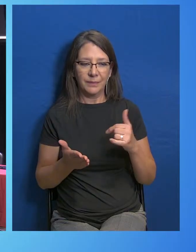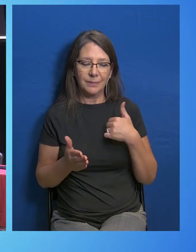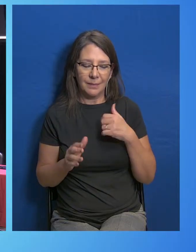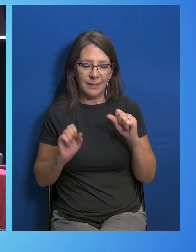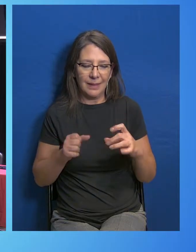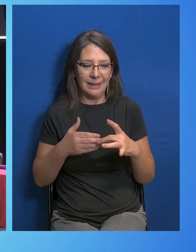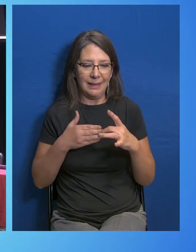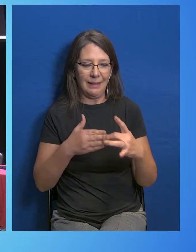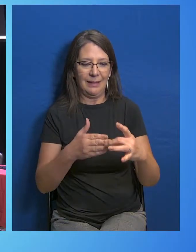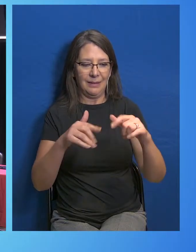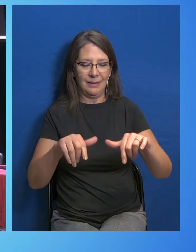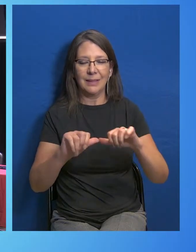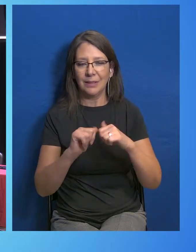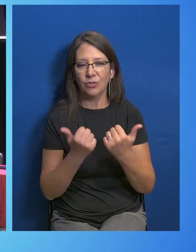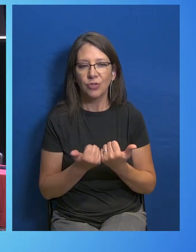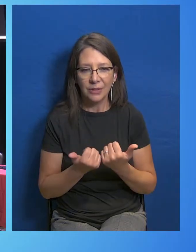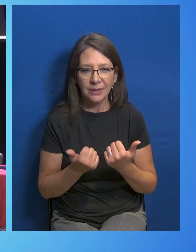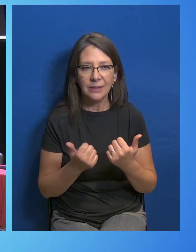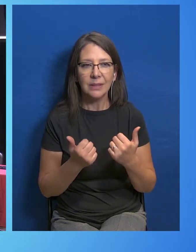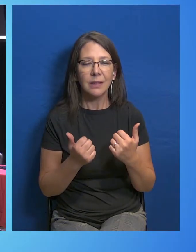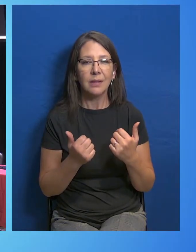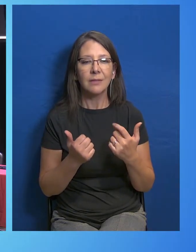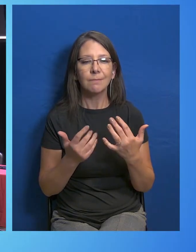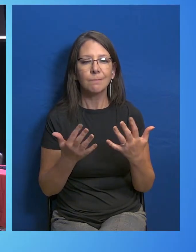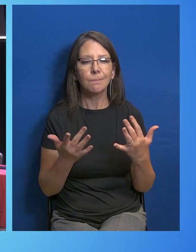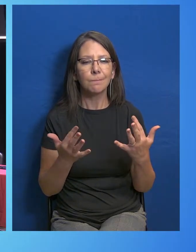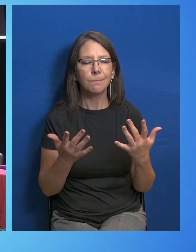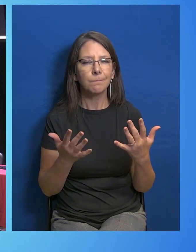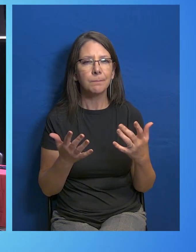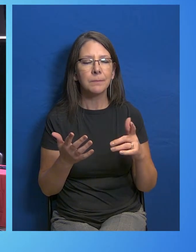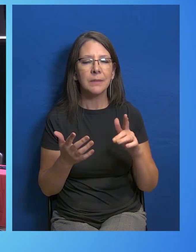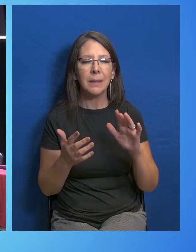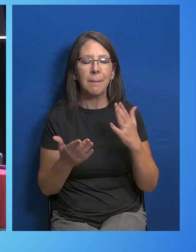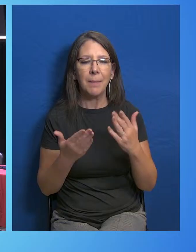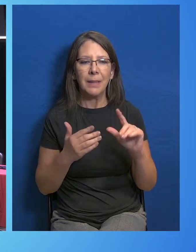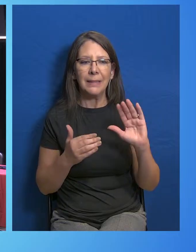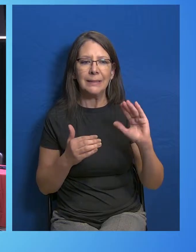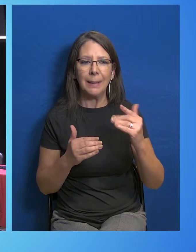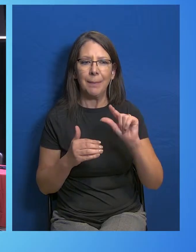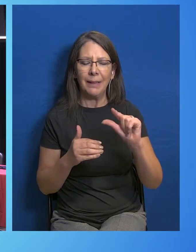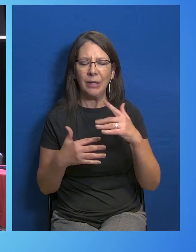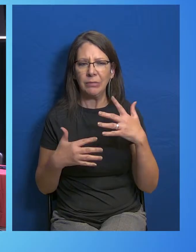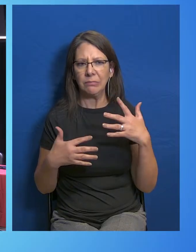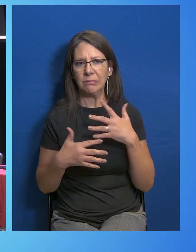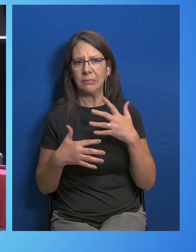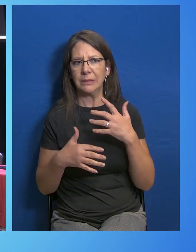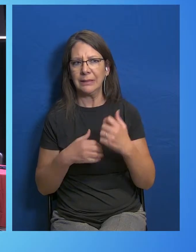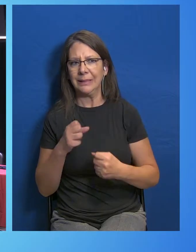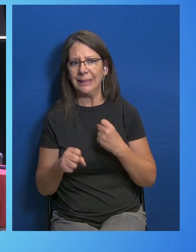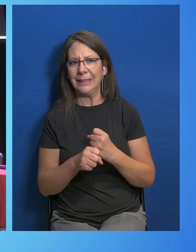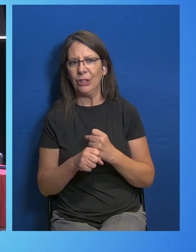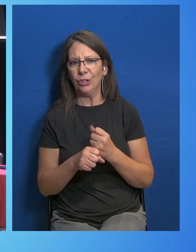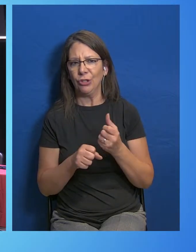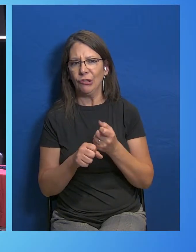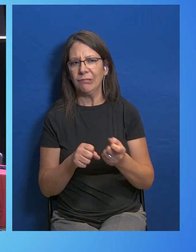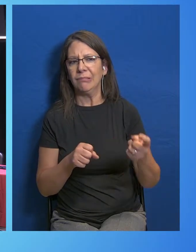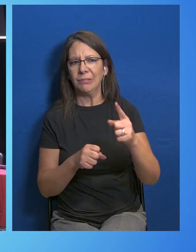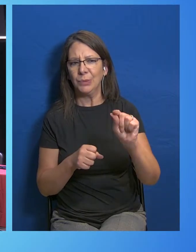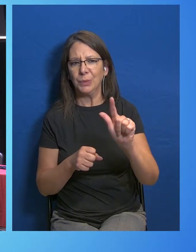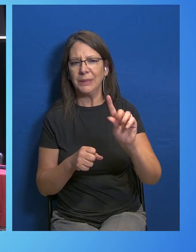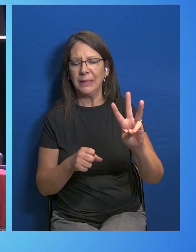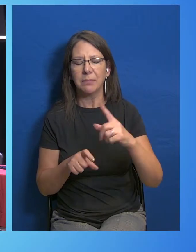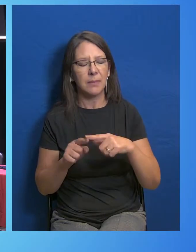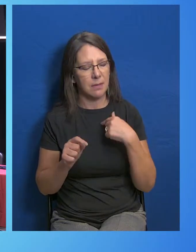forward into what might be a daunting year coming up, but I will persevere, and